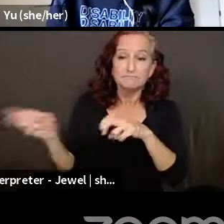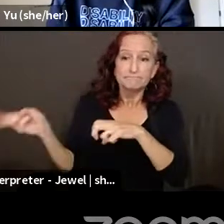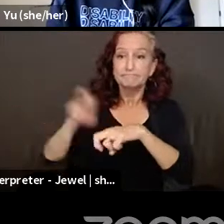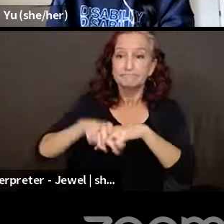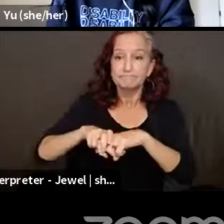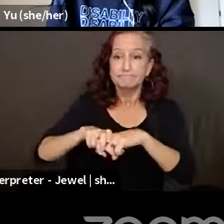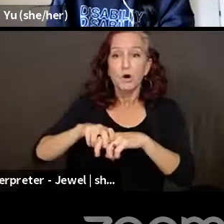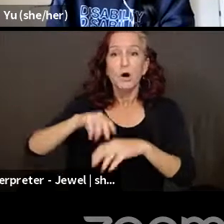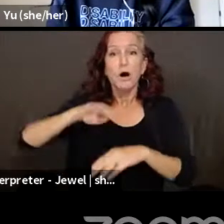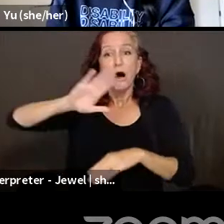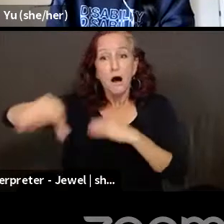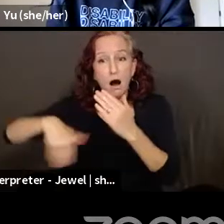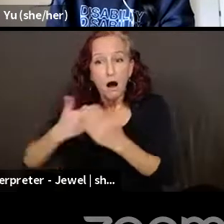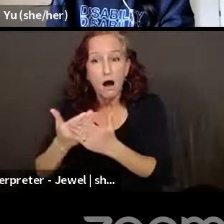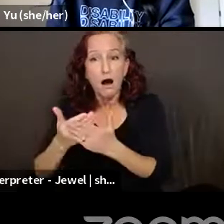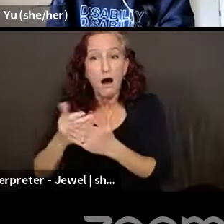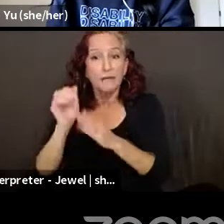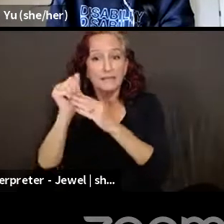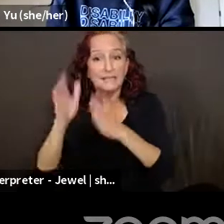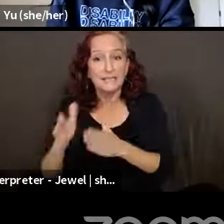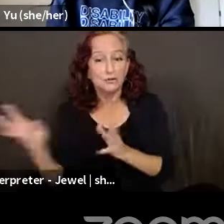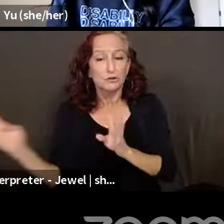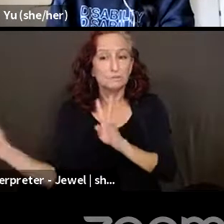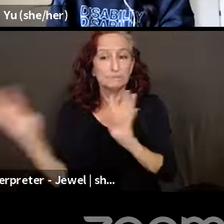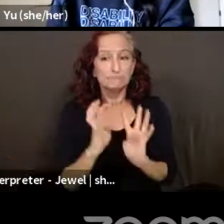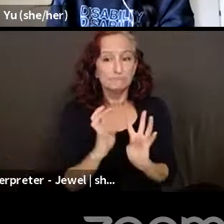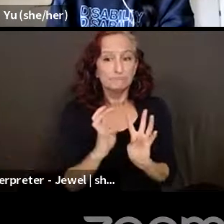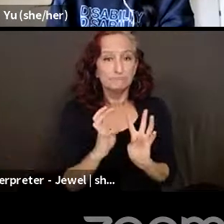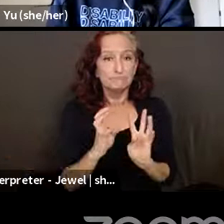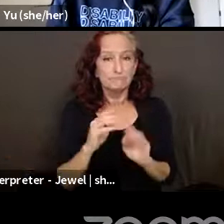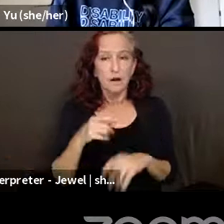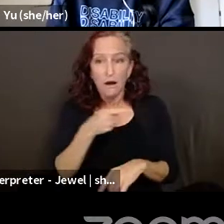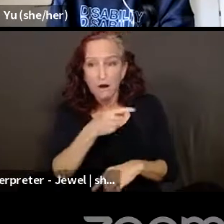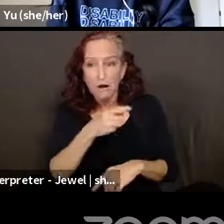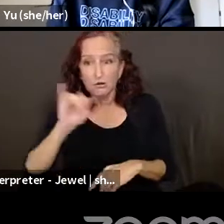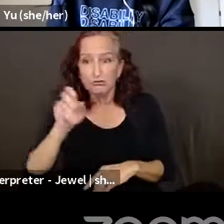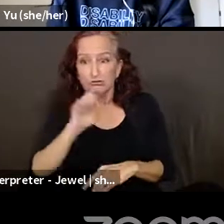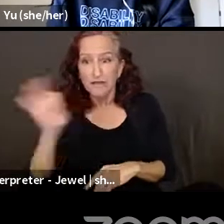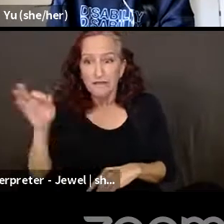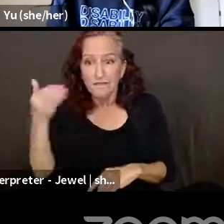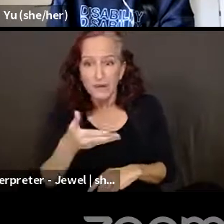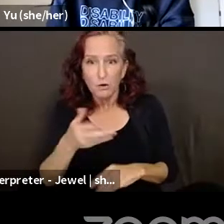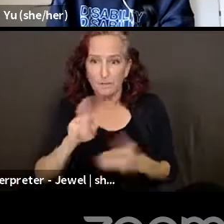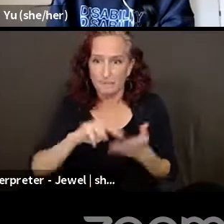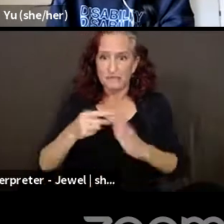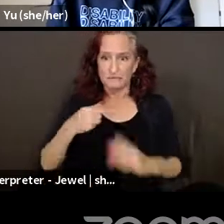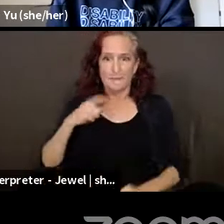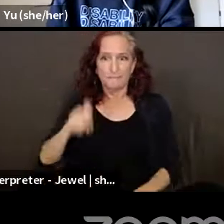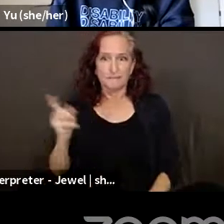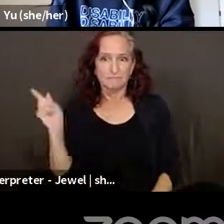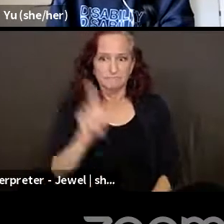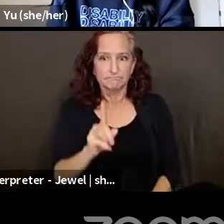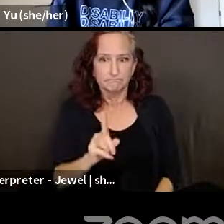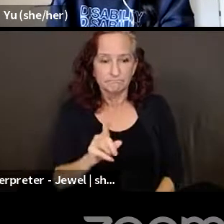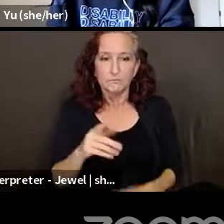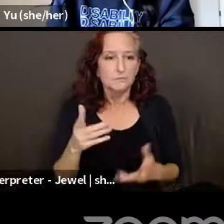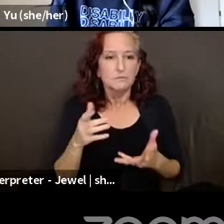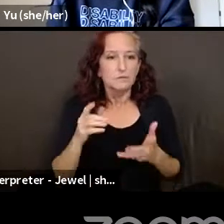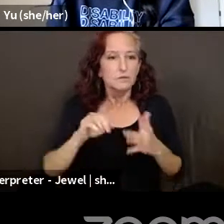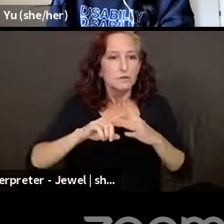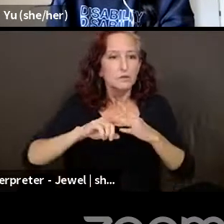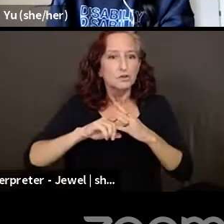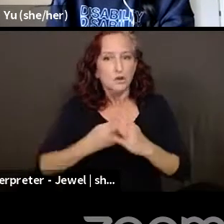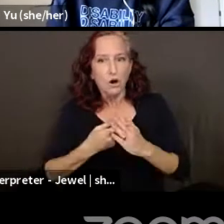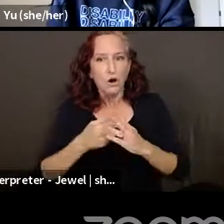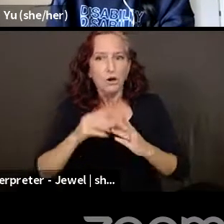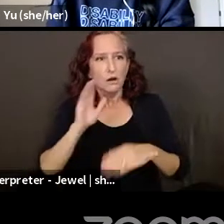all the leaders, because they're like, oh, Jeff's in that meeting? Jeff's coming? Jeff's there? If Jeff's there, then I'm there. And like, it started to be like, Rachel,